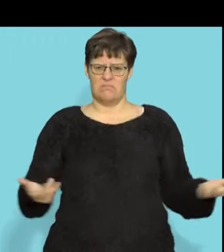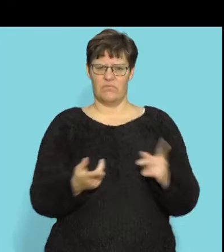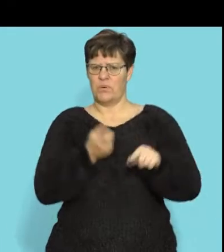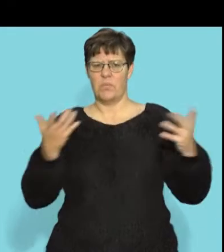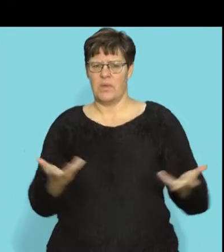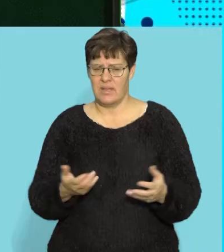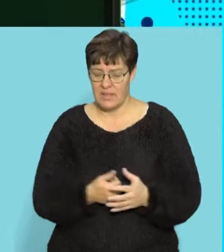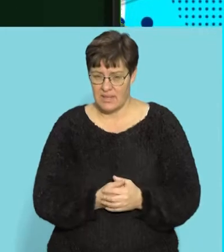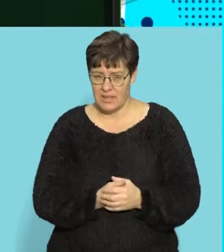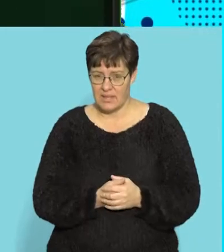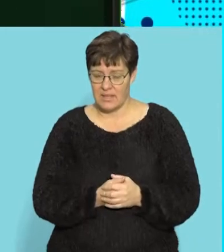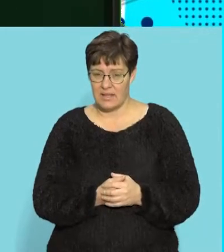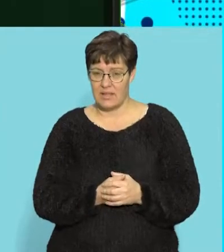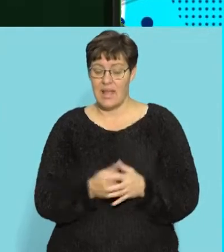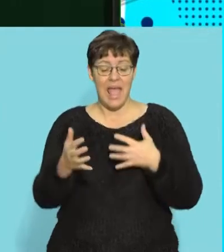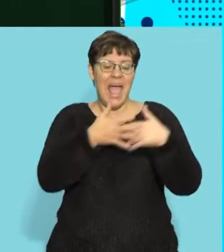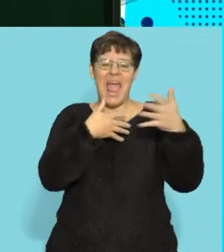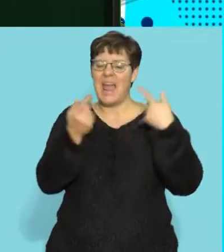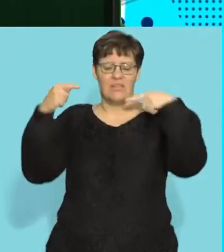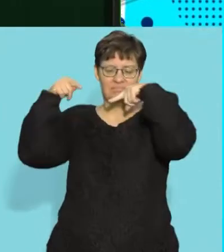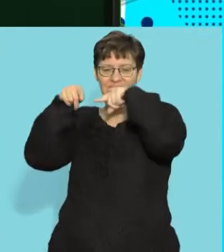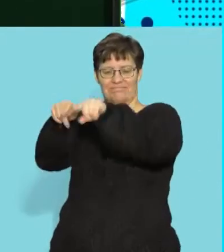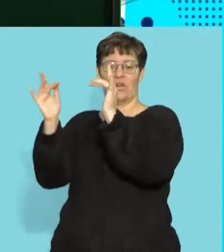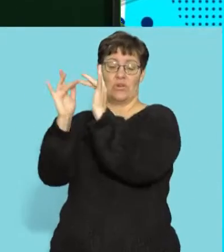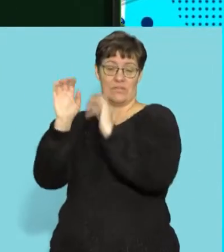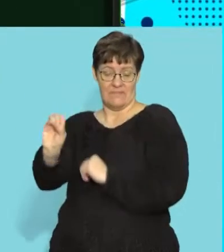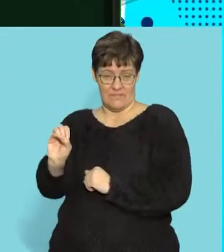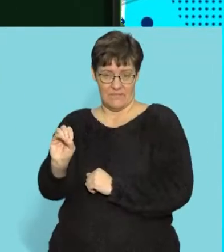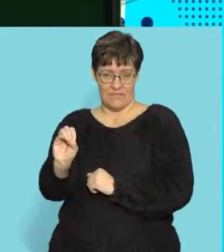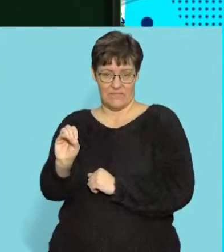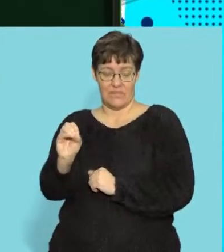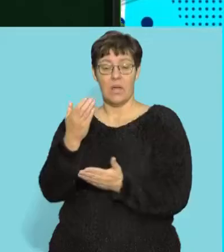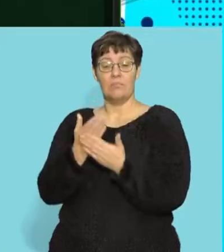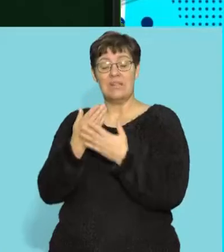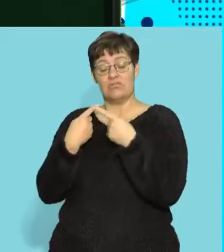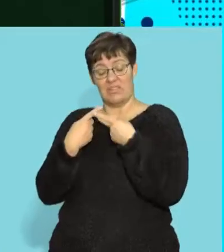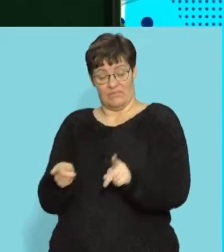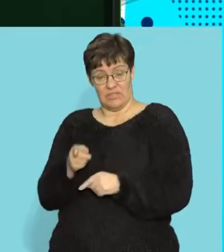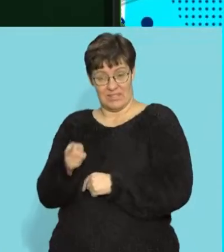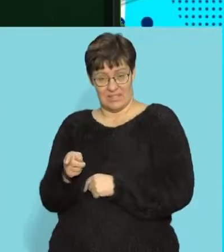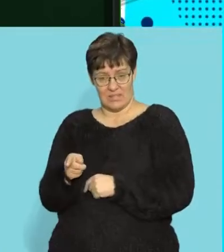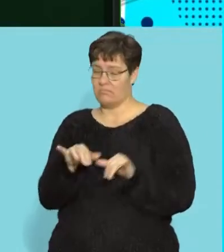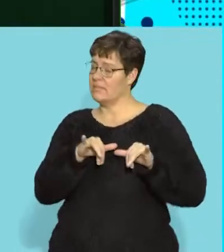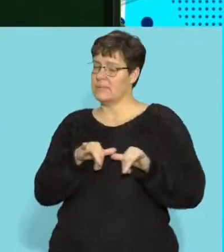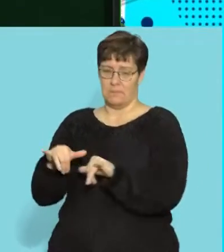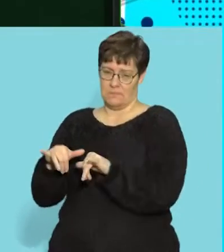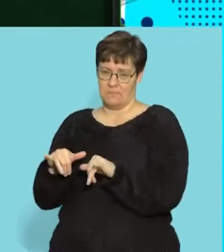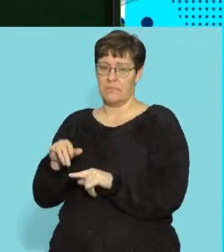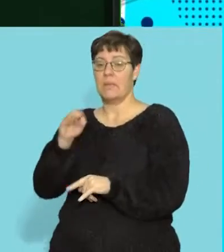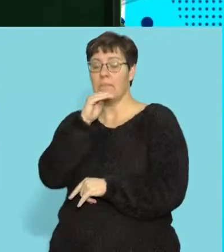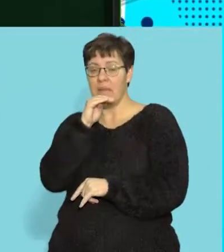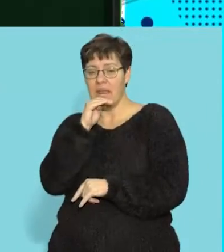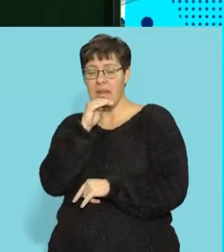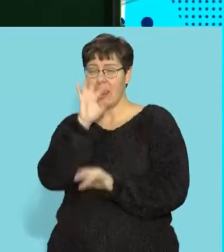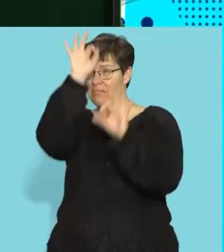does this come from? Remember, in any parallel connection, the magnitude of potential difference remains the same, whether